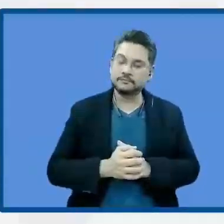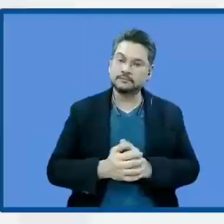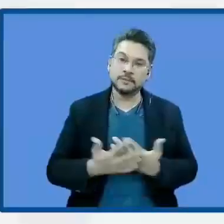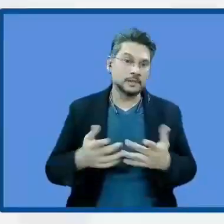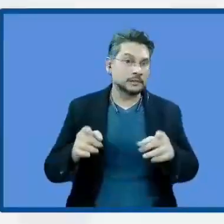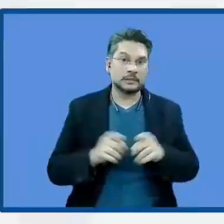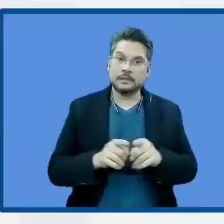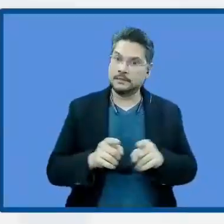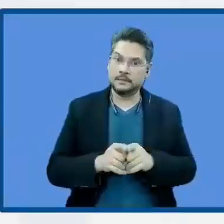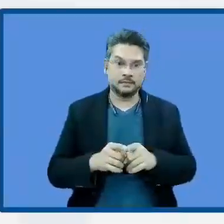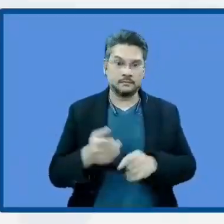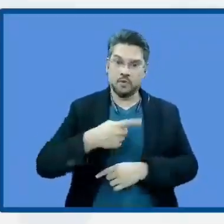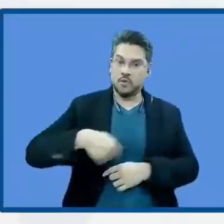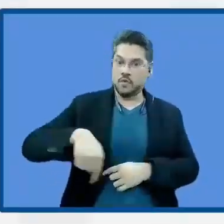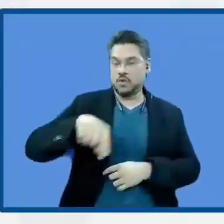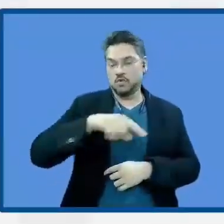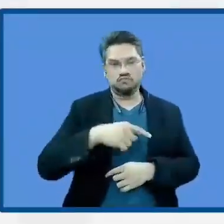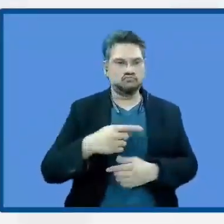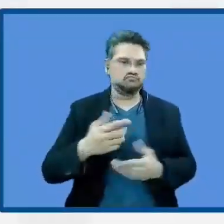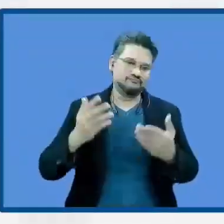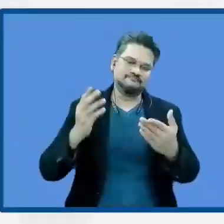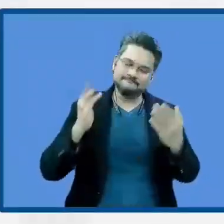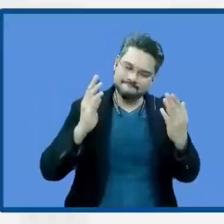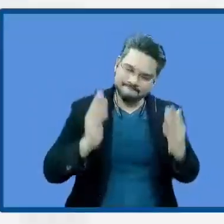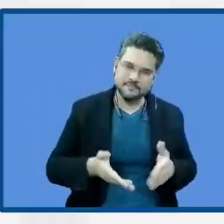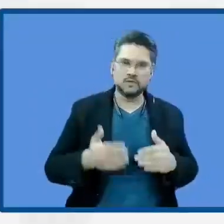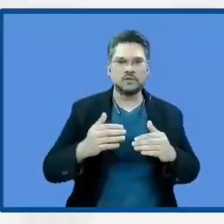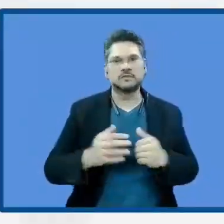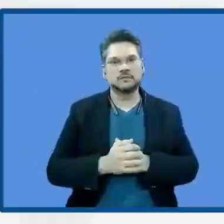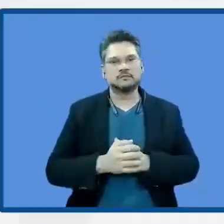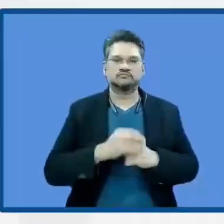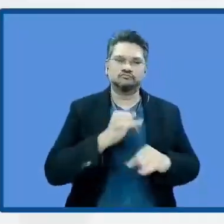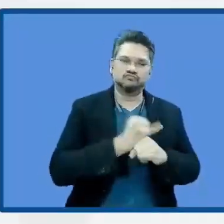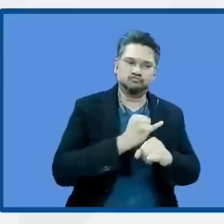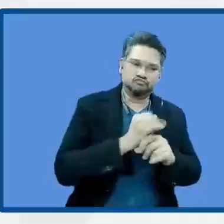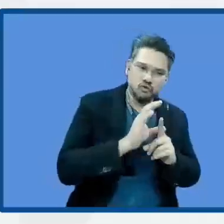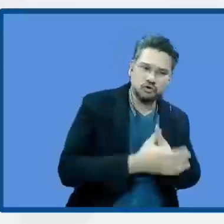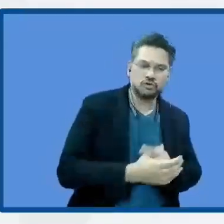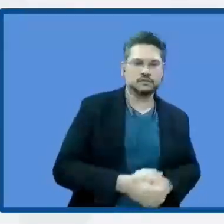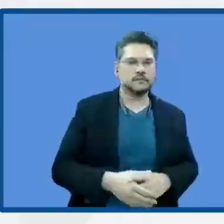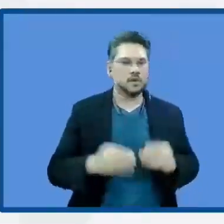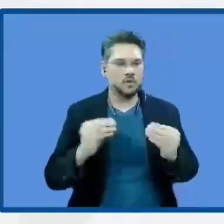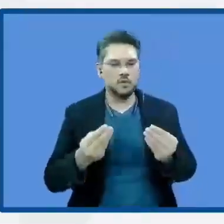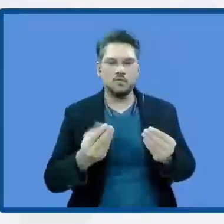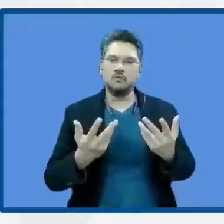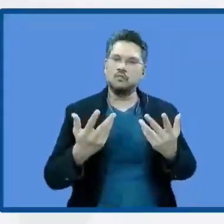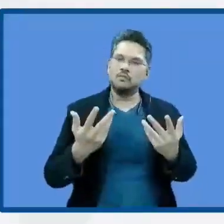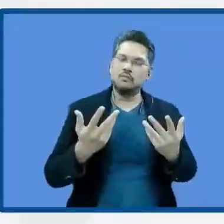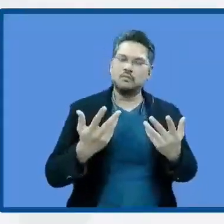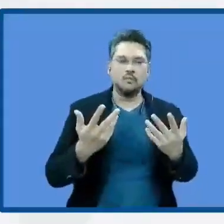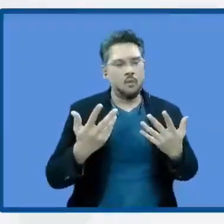need an institutional culture or an institutionalization where the changes of government,